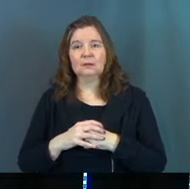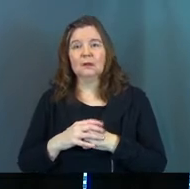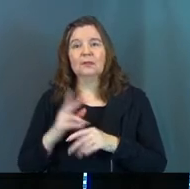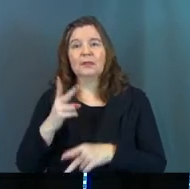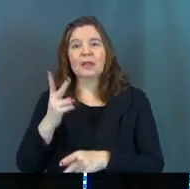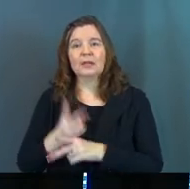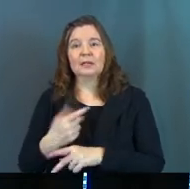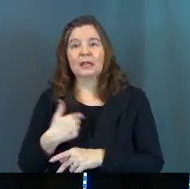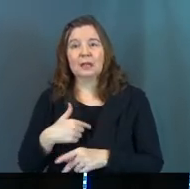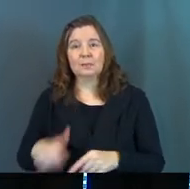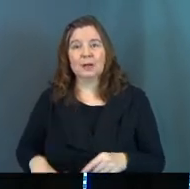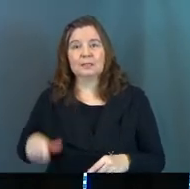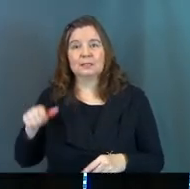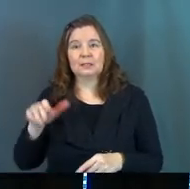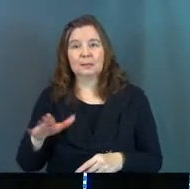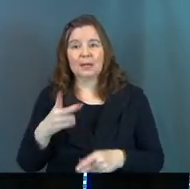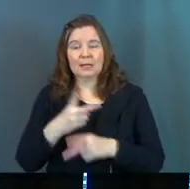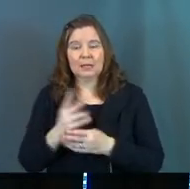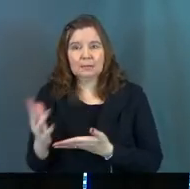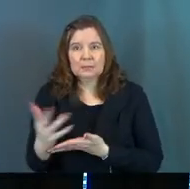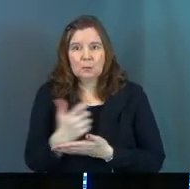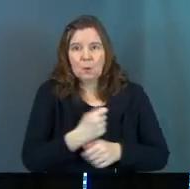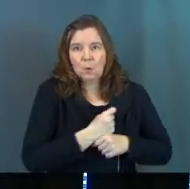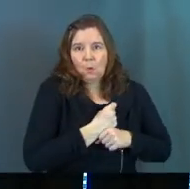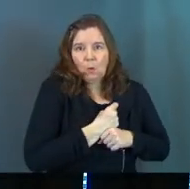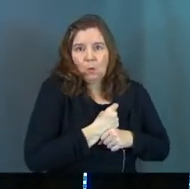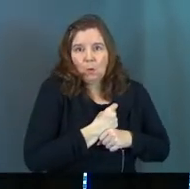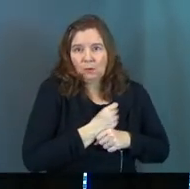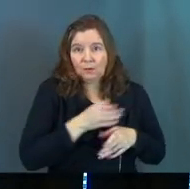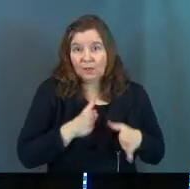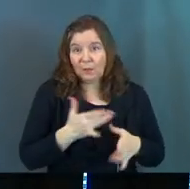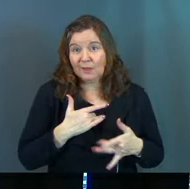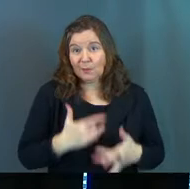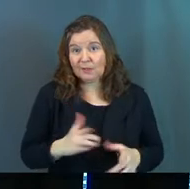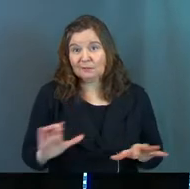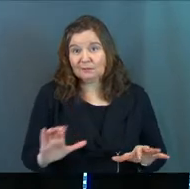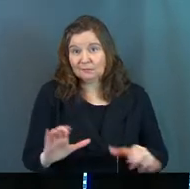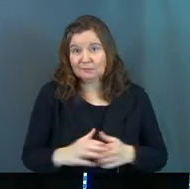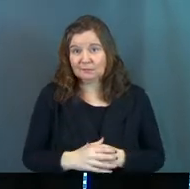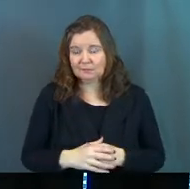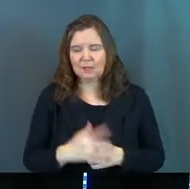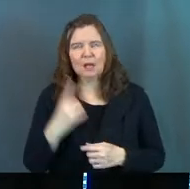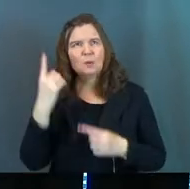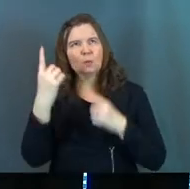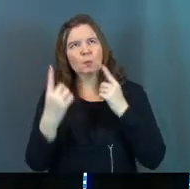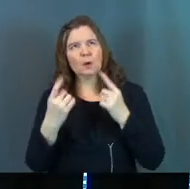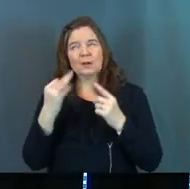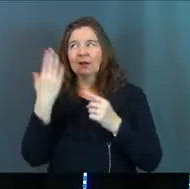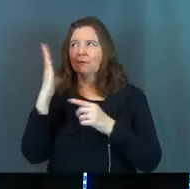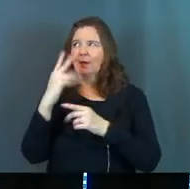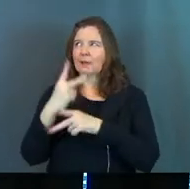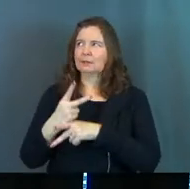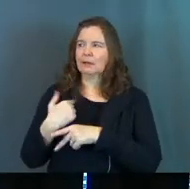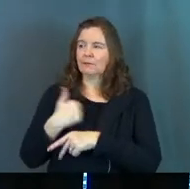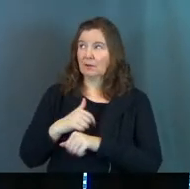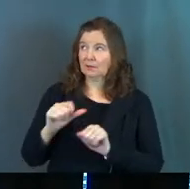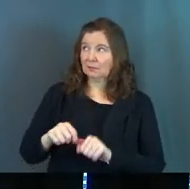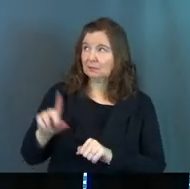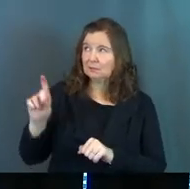that keep us spending and keep us hoarding the way that we do. And we wonder if God can take care of